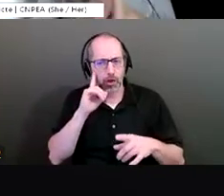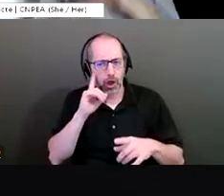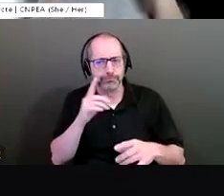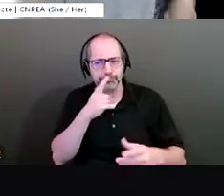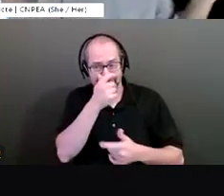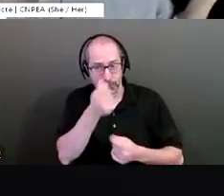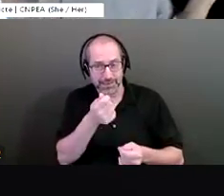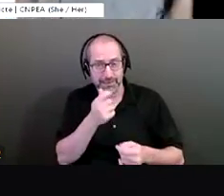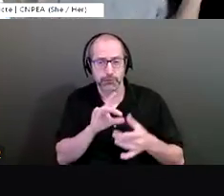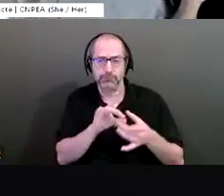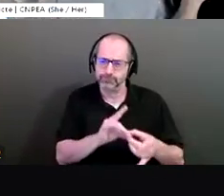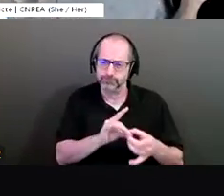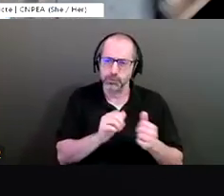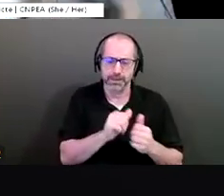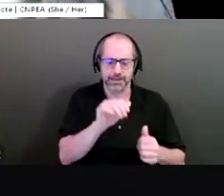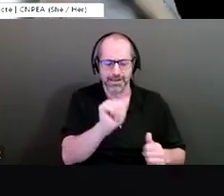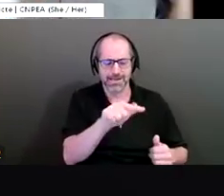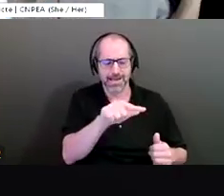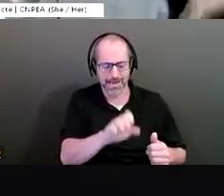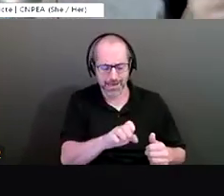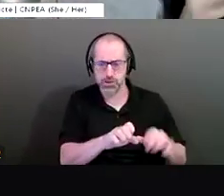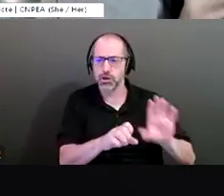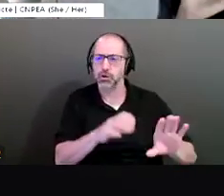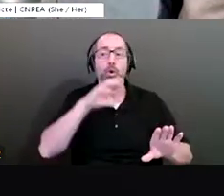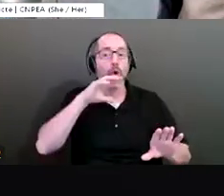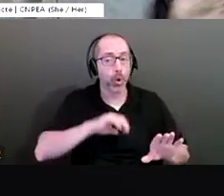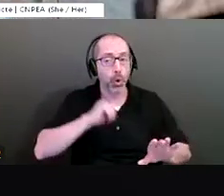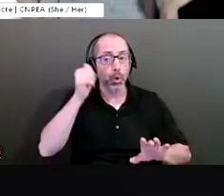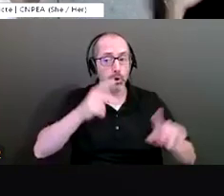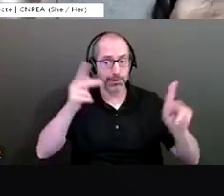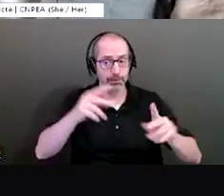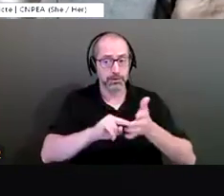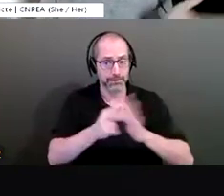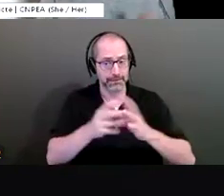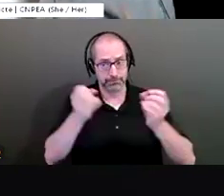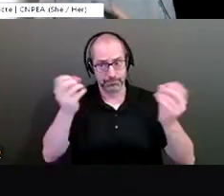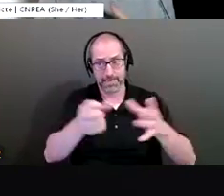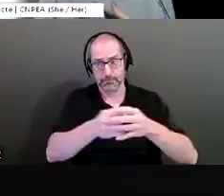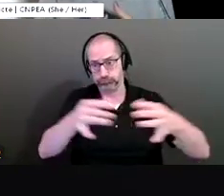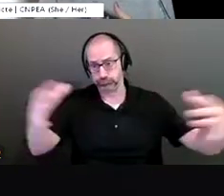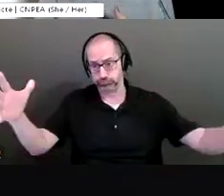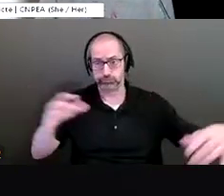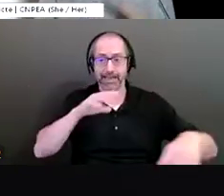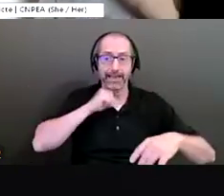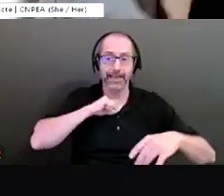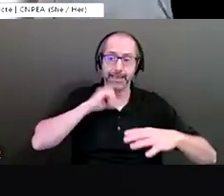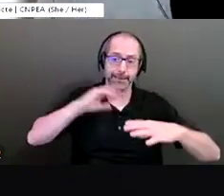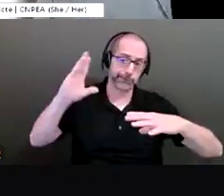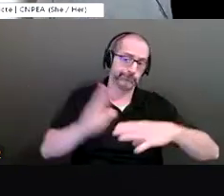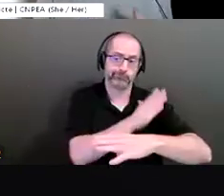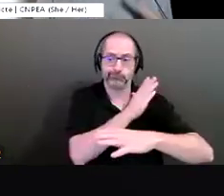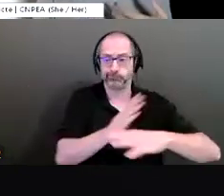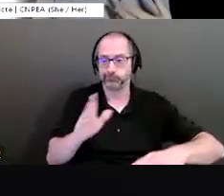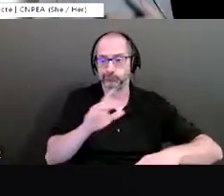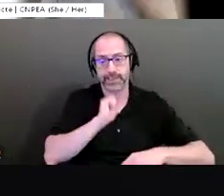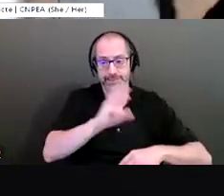age, because when we're talking about older people, it is a rather wide swath of age cohorts. It can be,